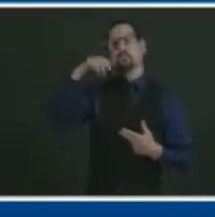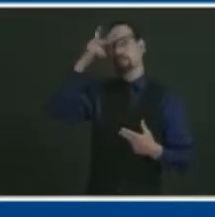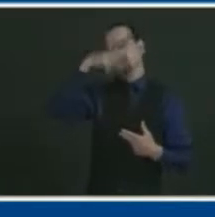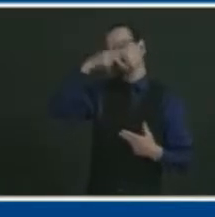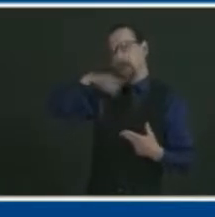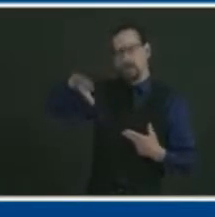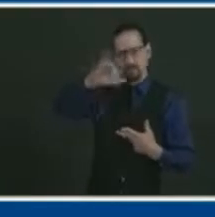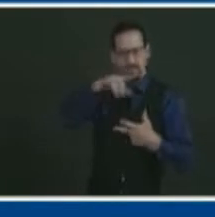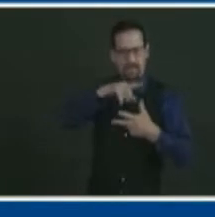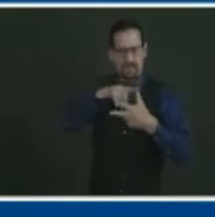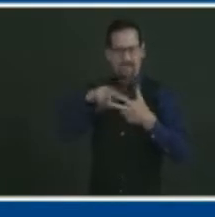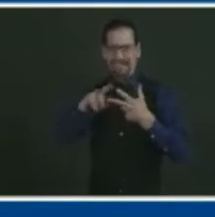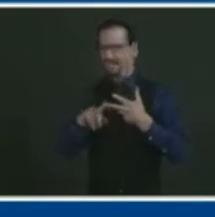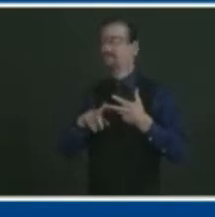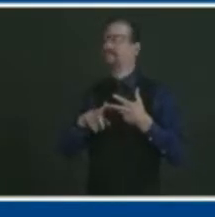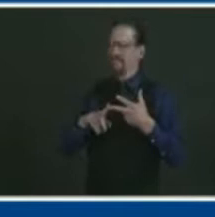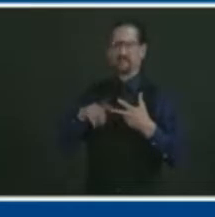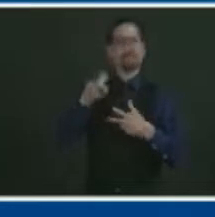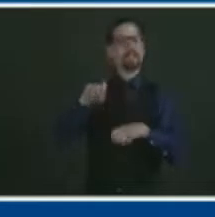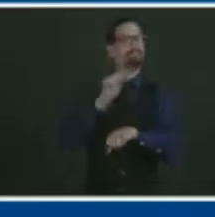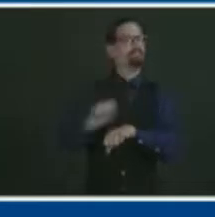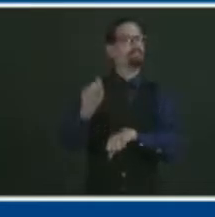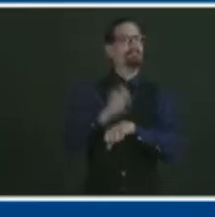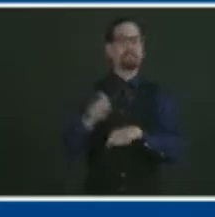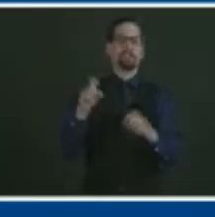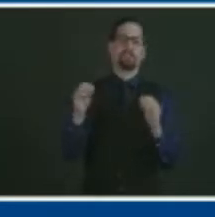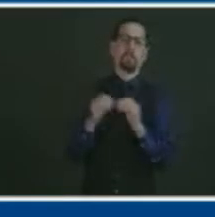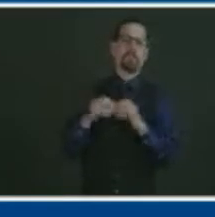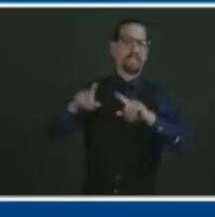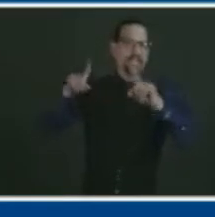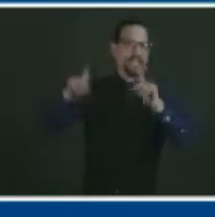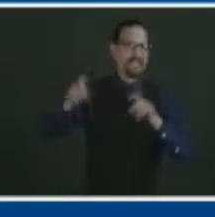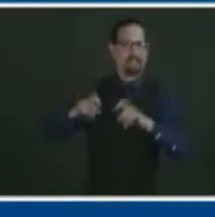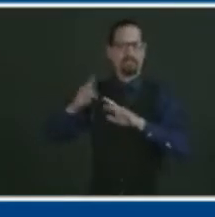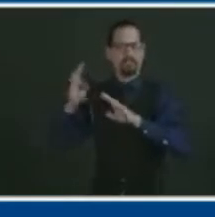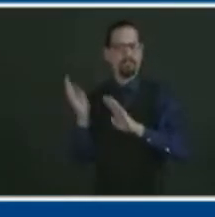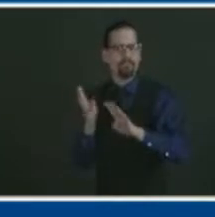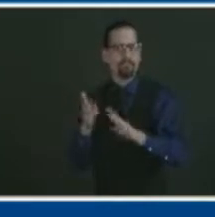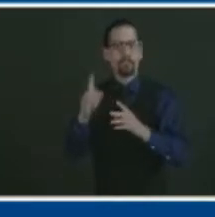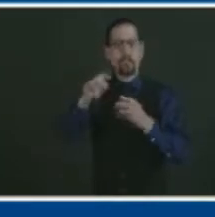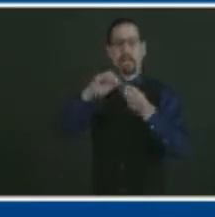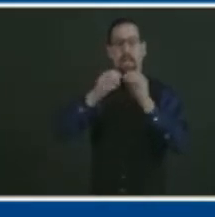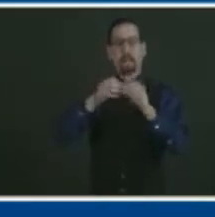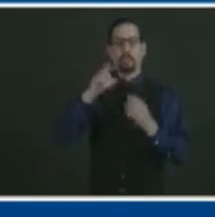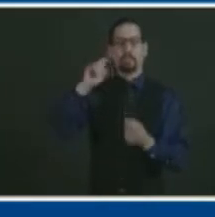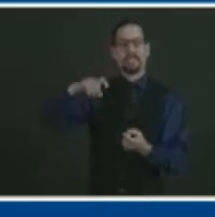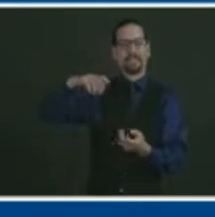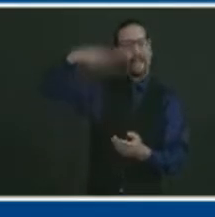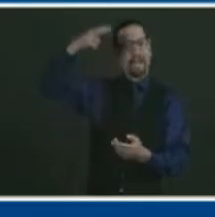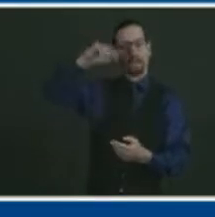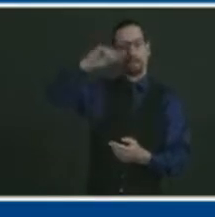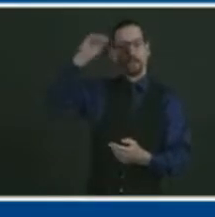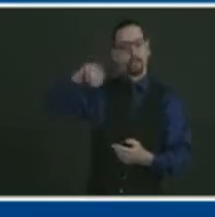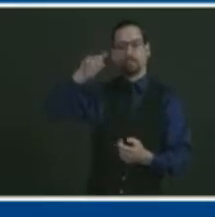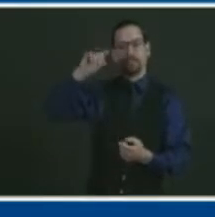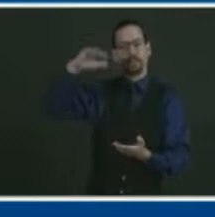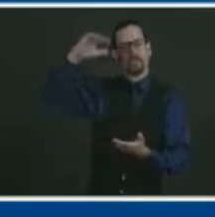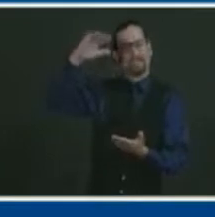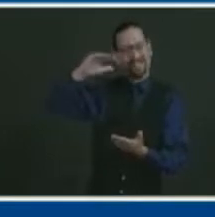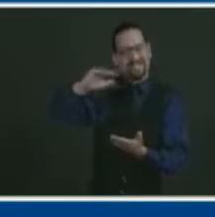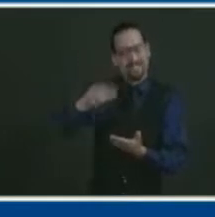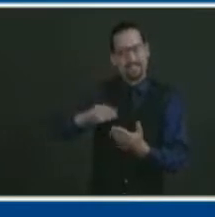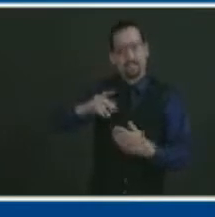where we have to do better. We have to get that test positive rate to below 10%. We're not there yet. We're laser focused on it,